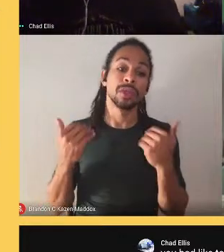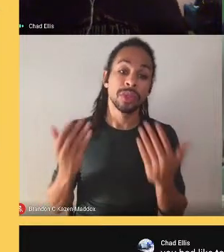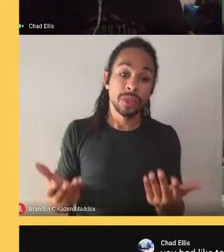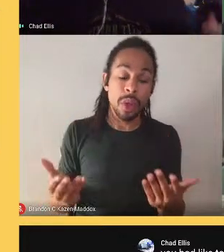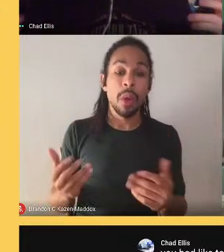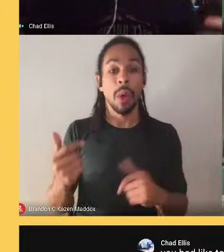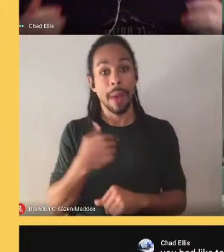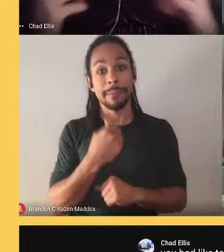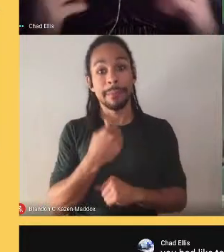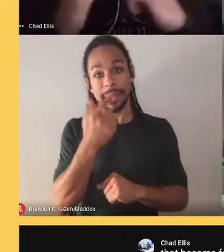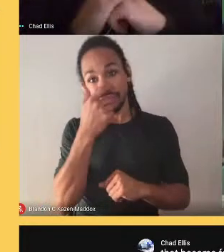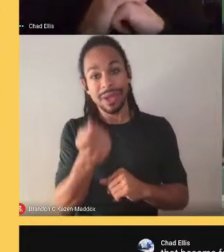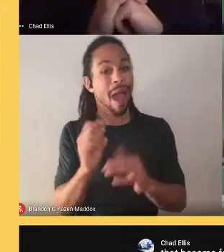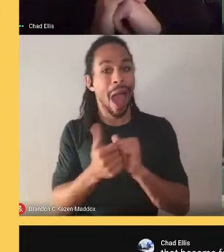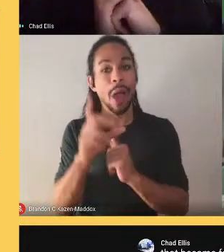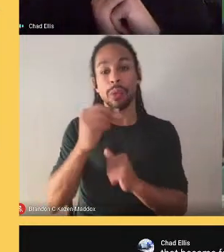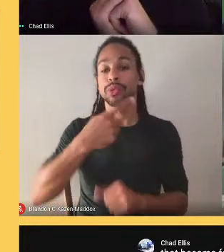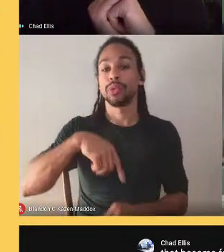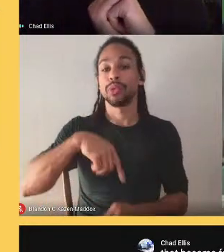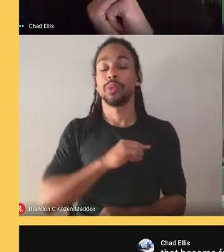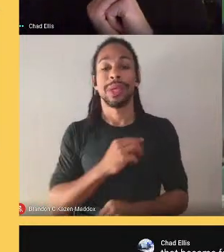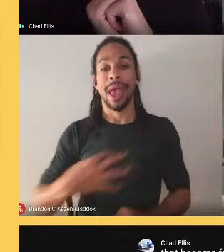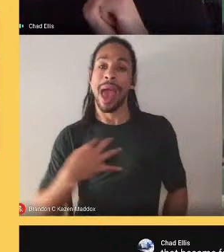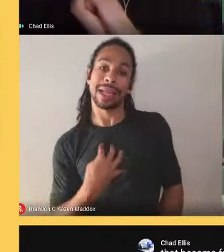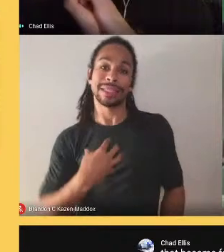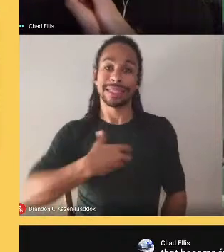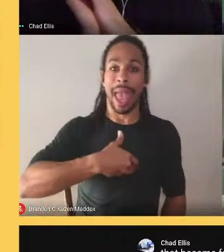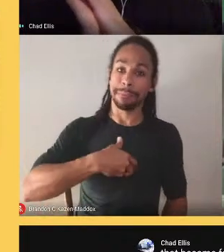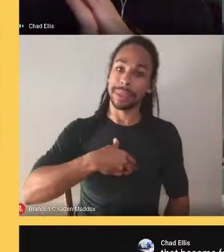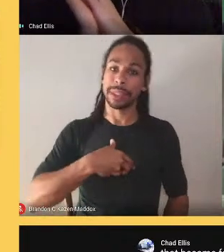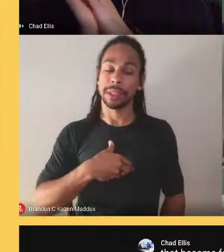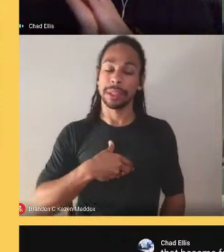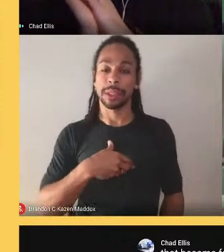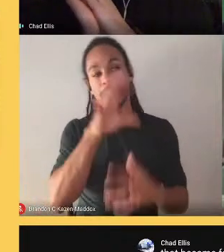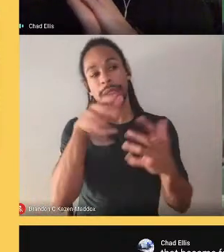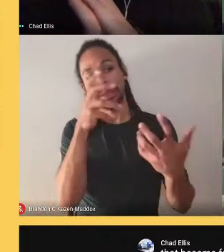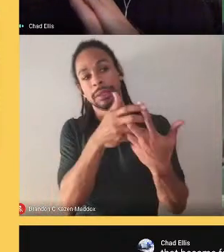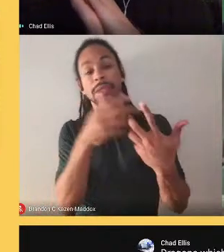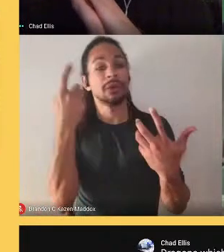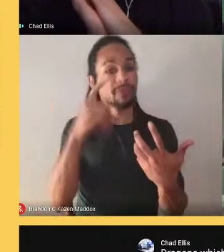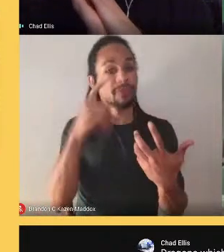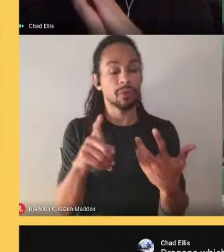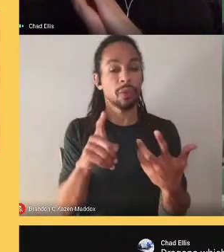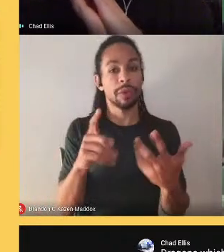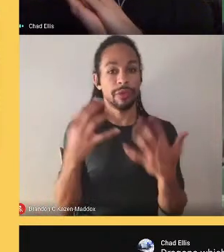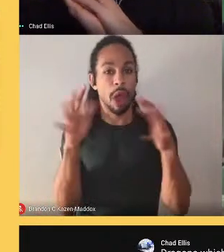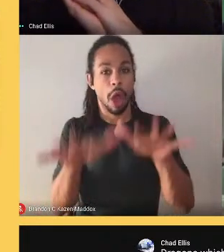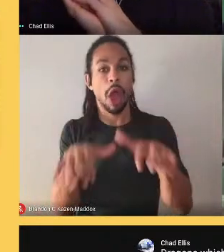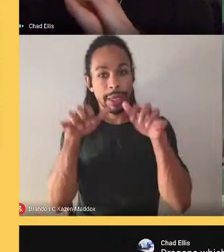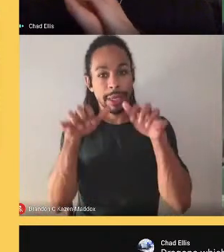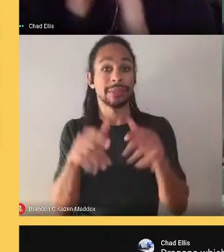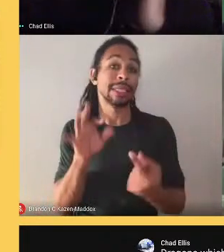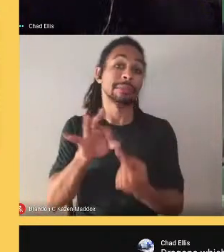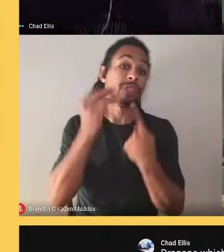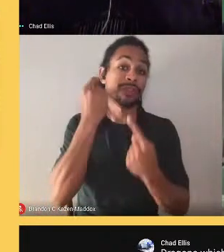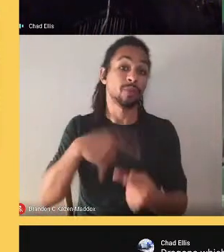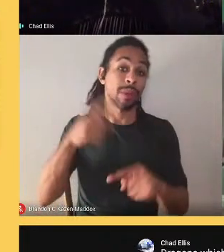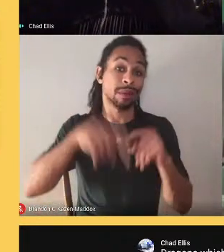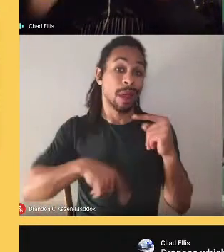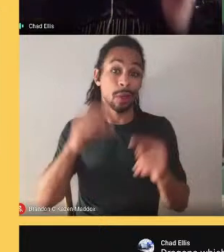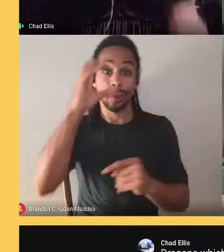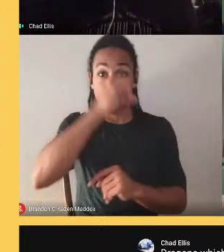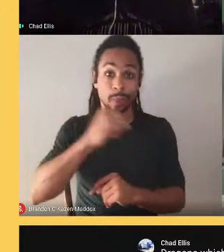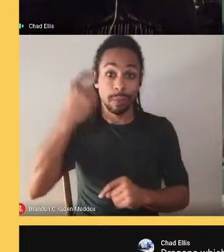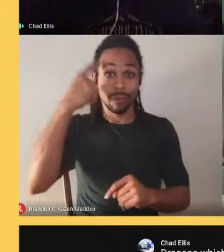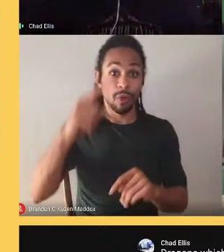adapt these for the audience, especially if we can't assume that the audience knows what our role-playing systems are. Something you